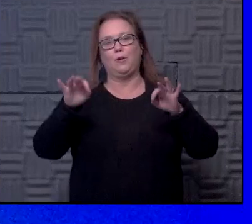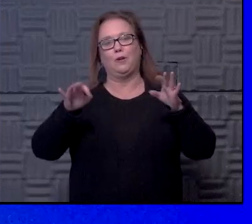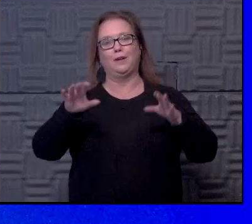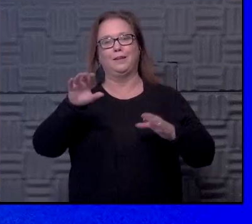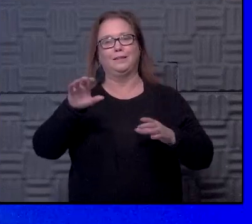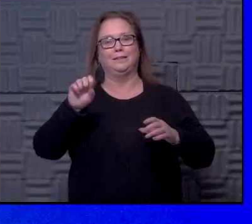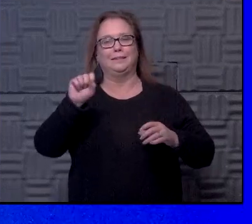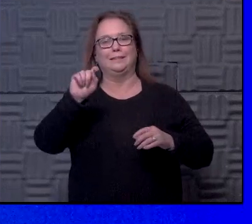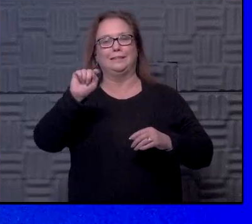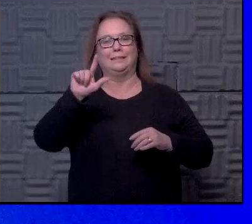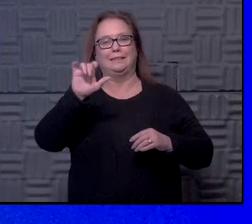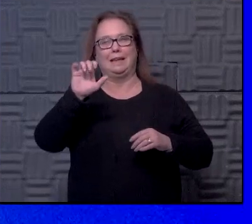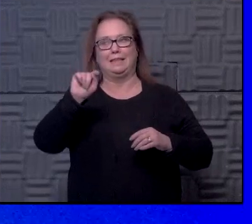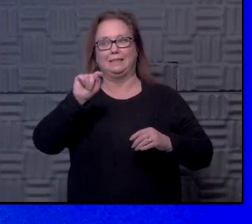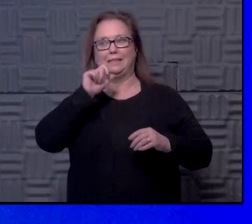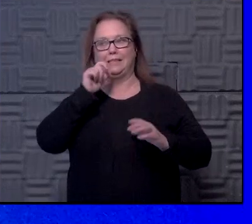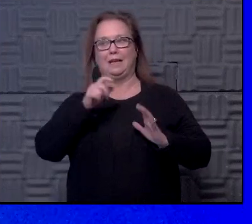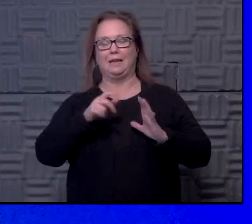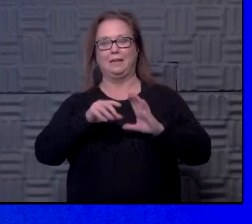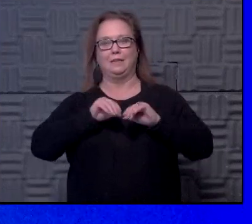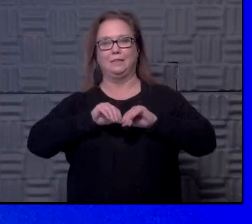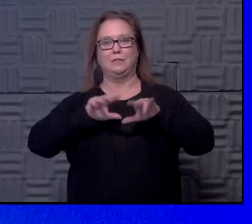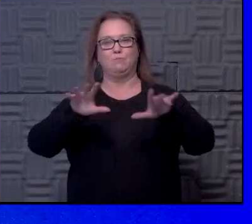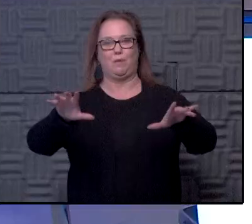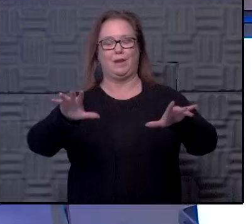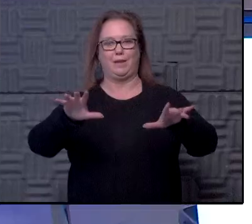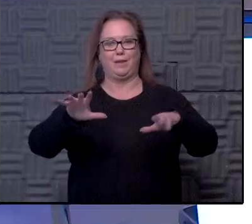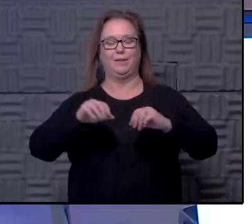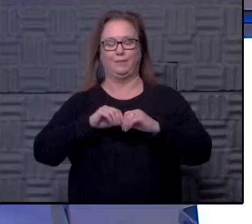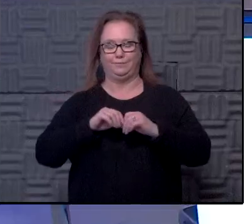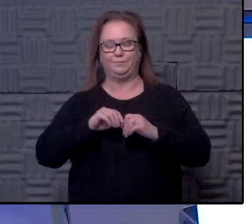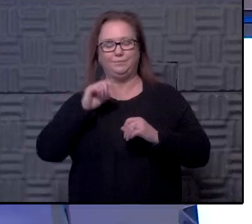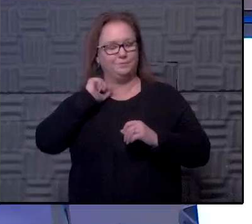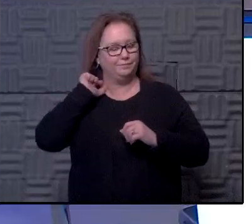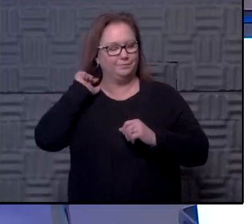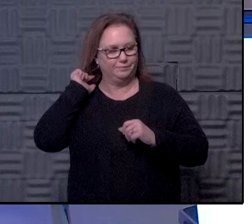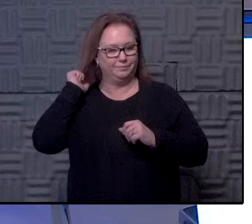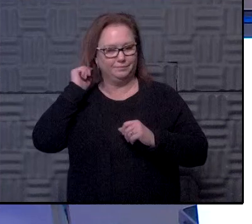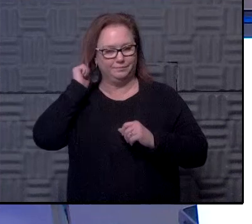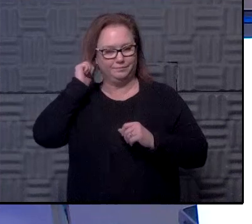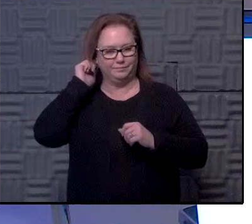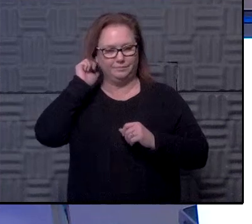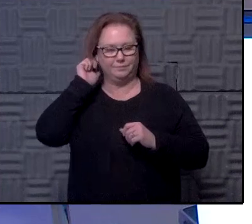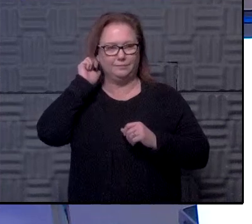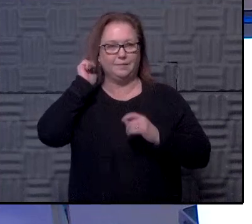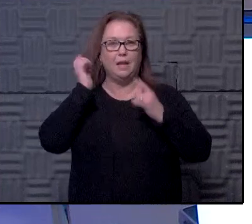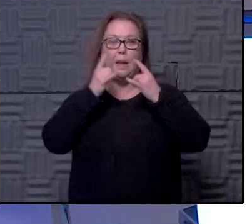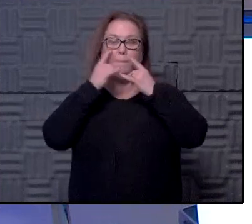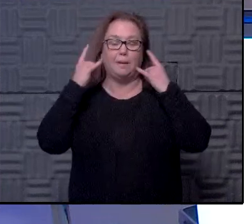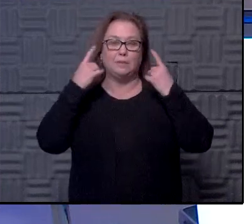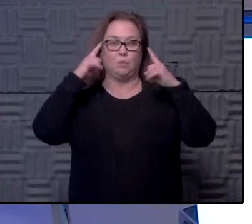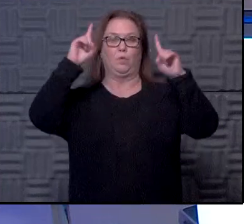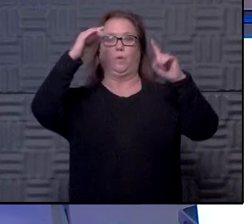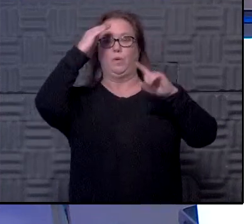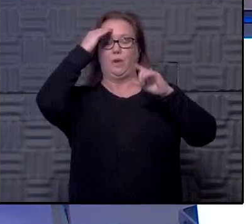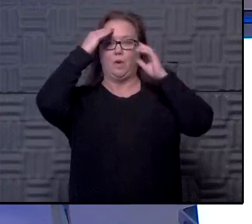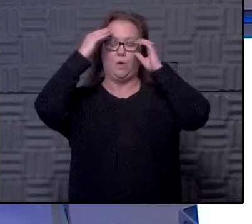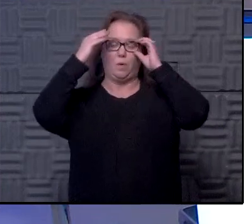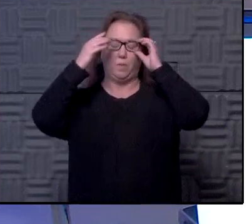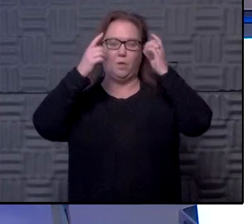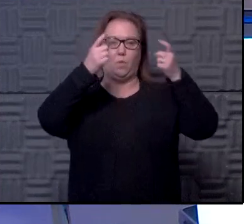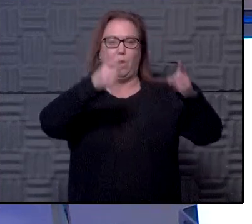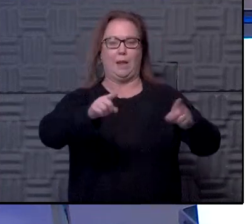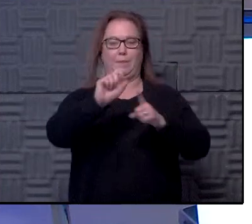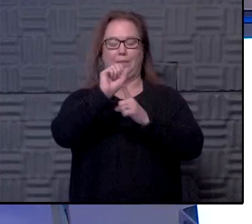lot of virus. To spread. And Early spreading on the in their virus. exposure, yeah. And we know that masks work because we know exactly what happens